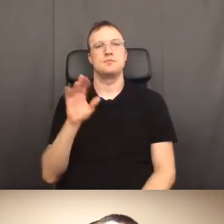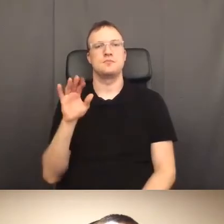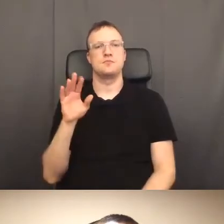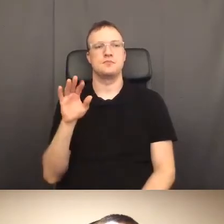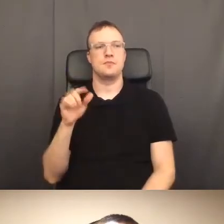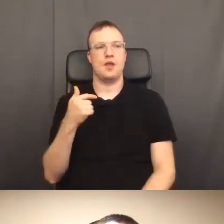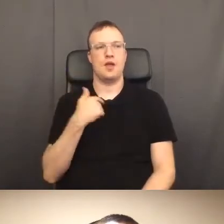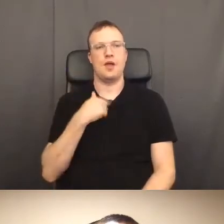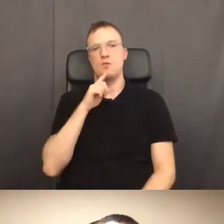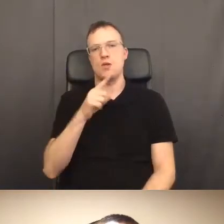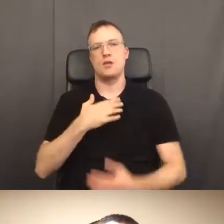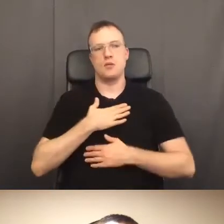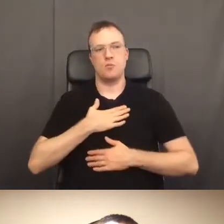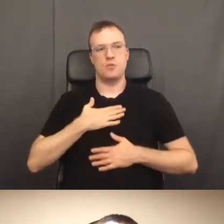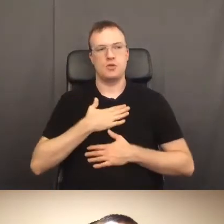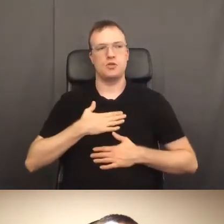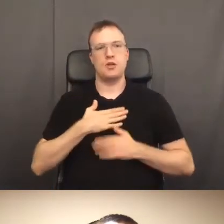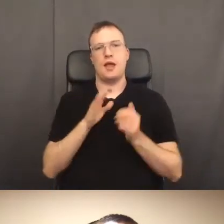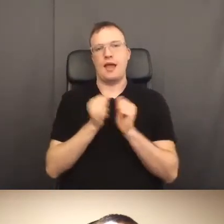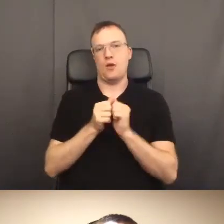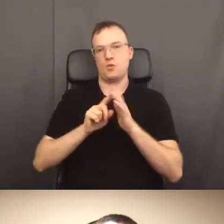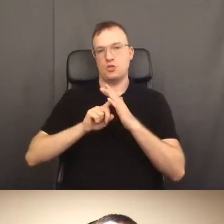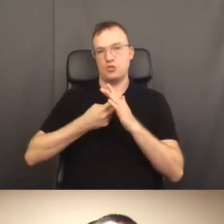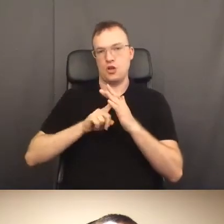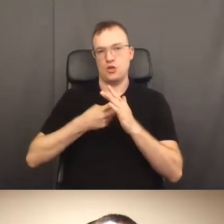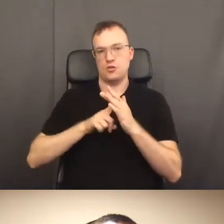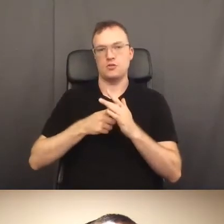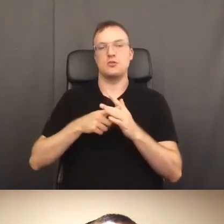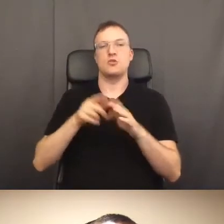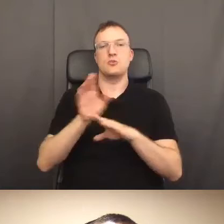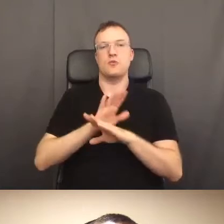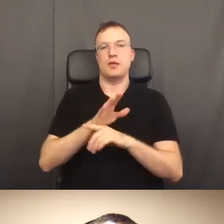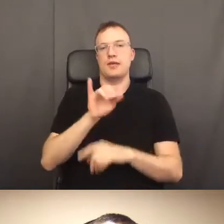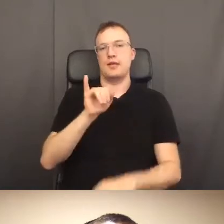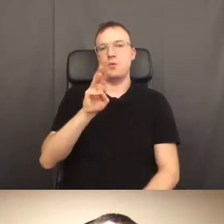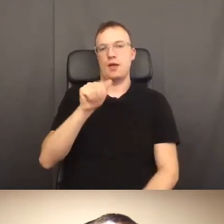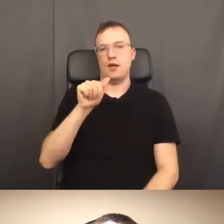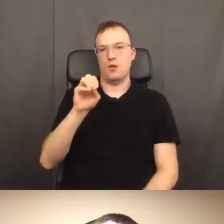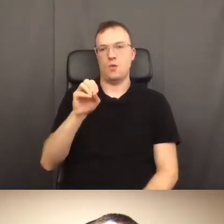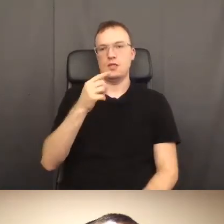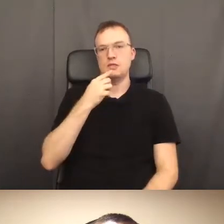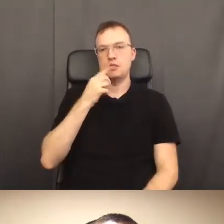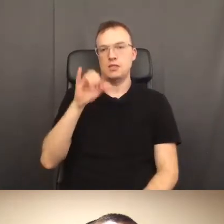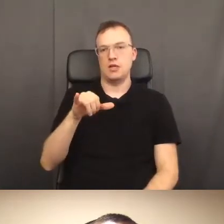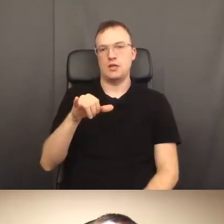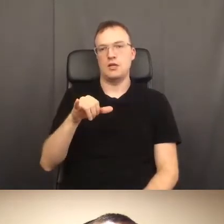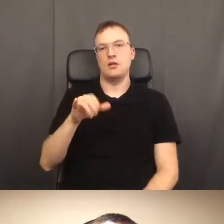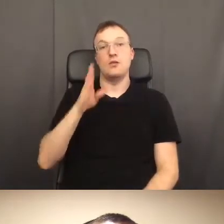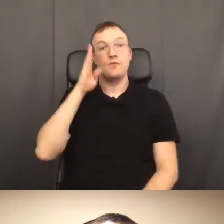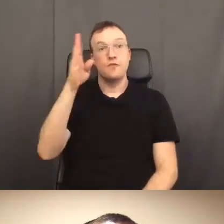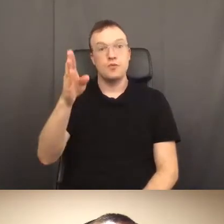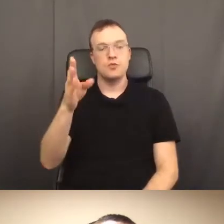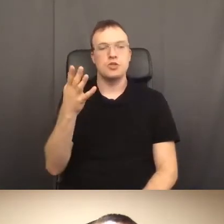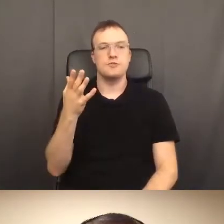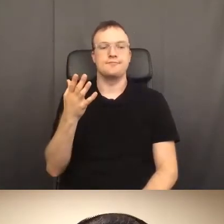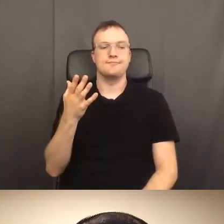I really appreciated how at the beginning of the film, Iwao said that in like the future, in